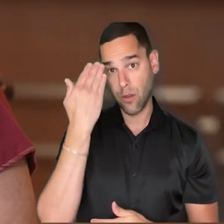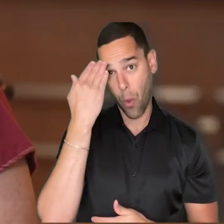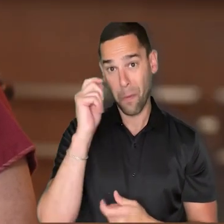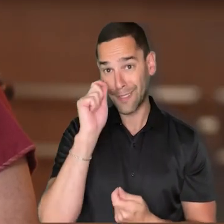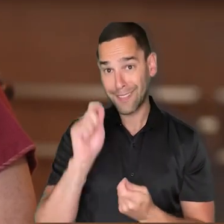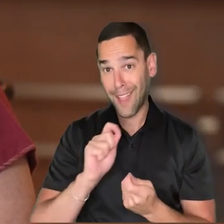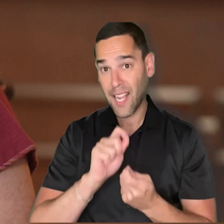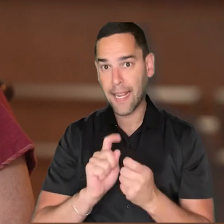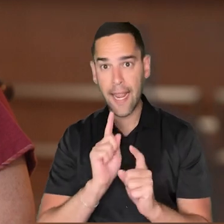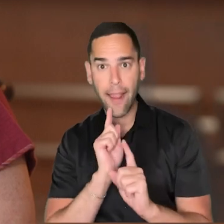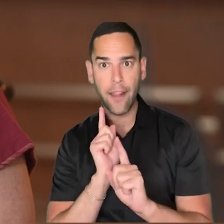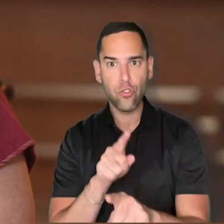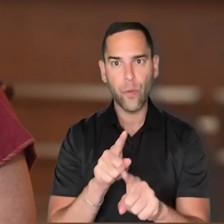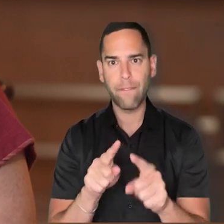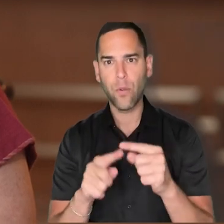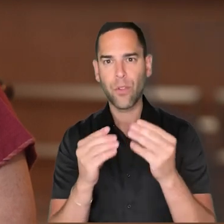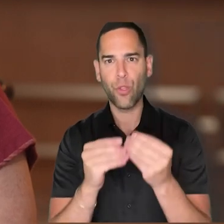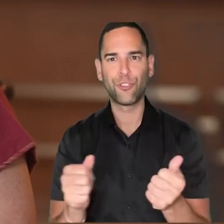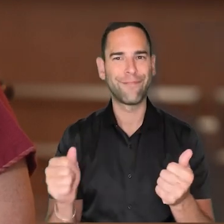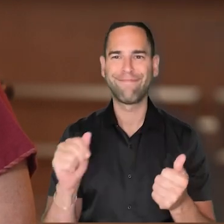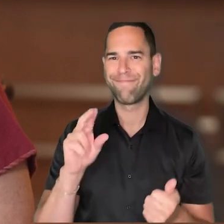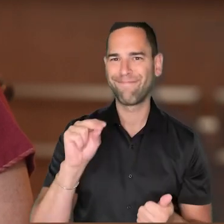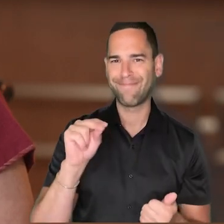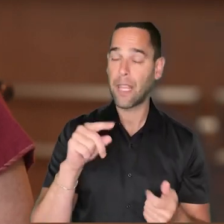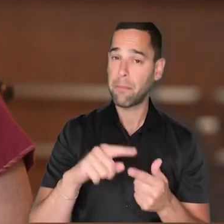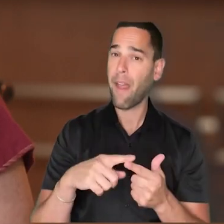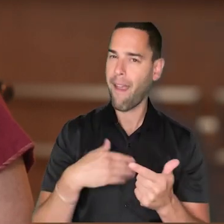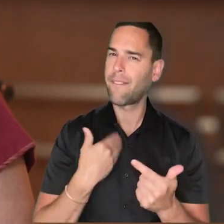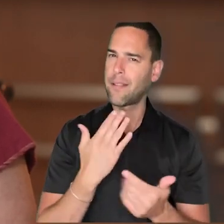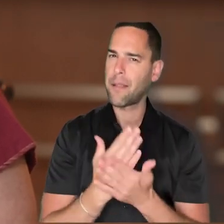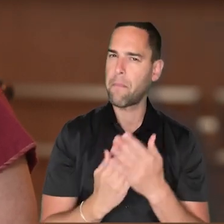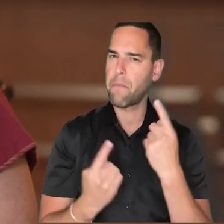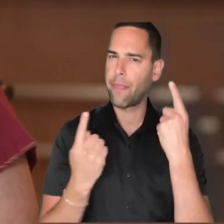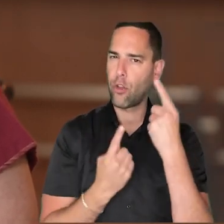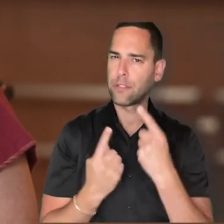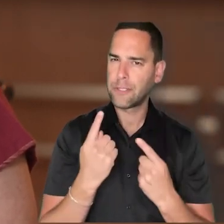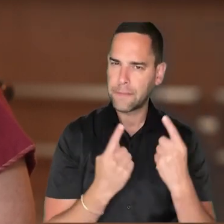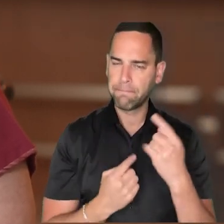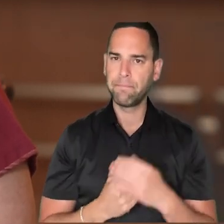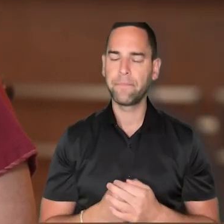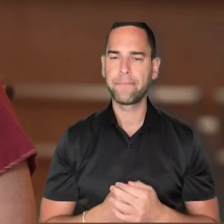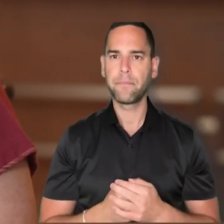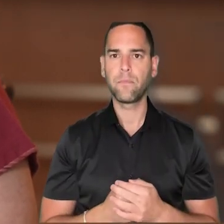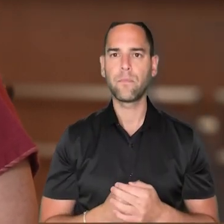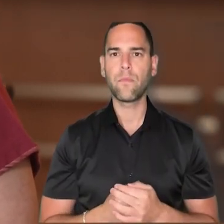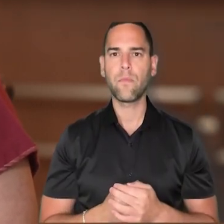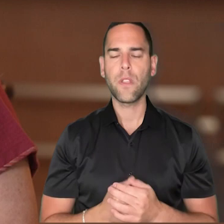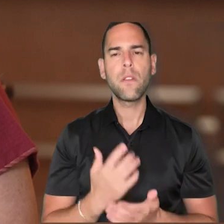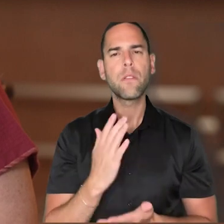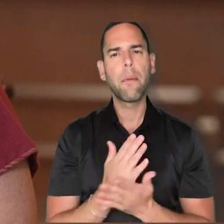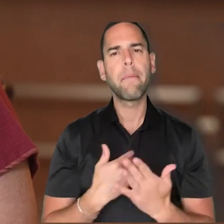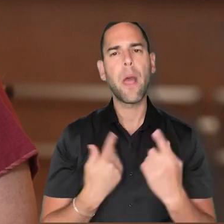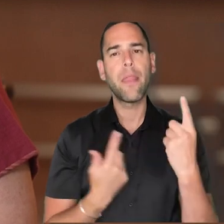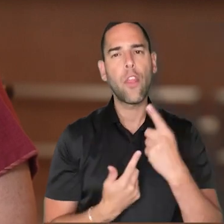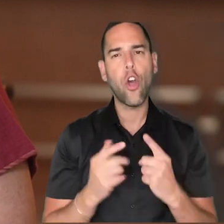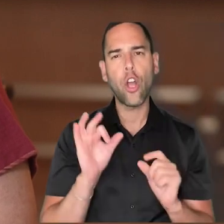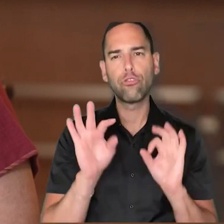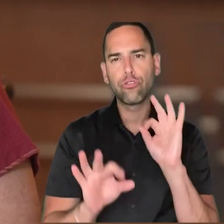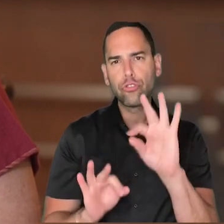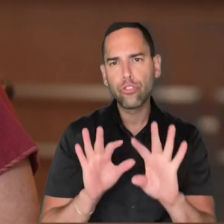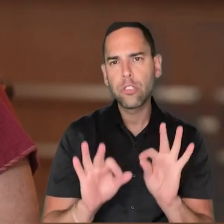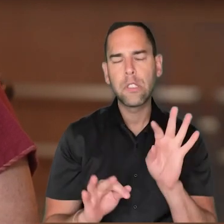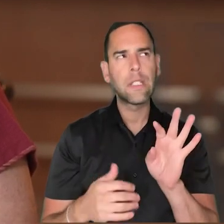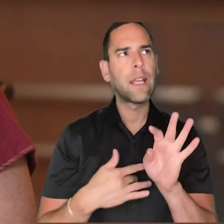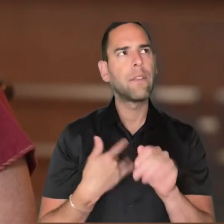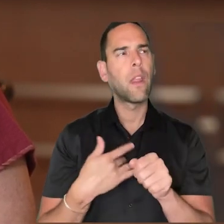I don't have the answer, I have thoughts. Some of my thoughts are that, you know,